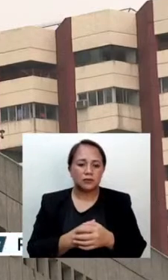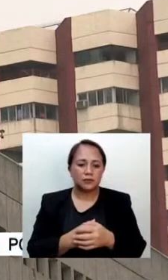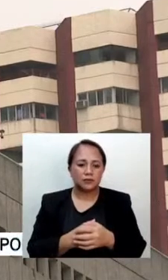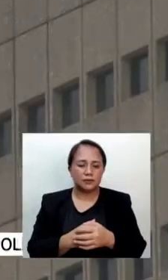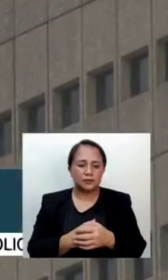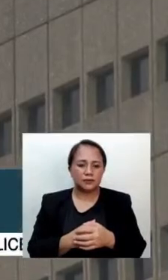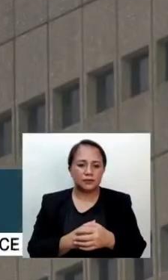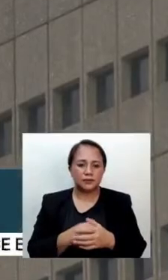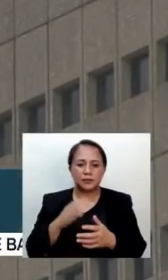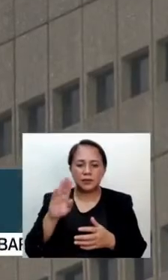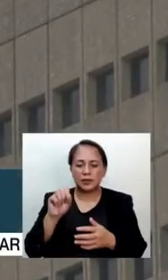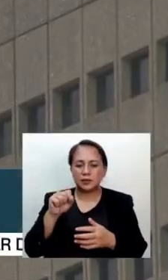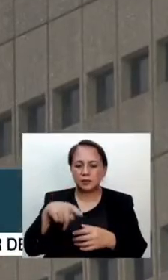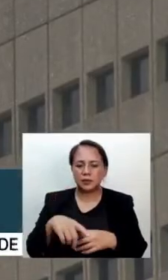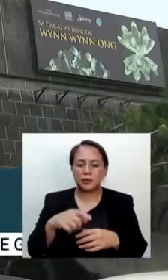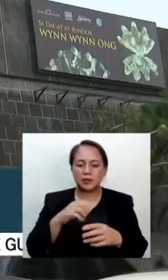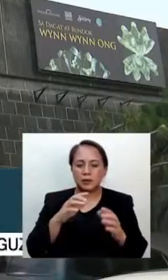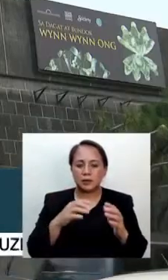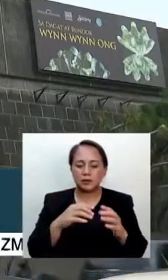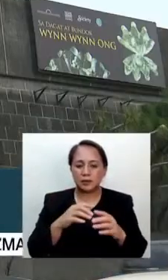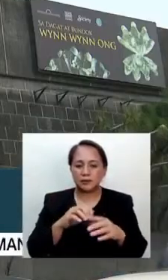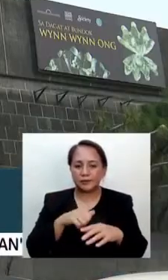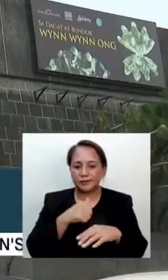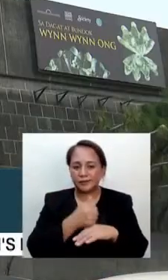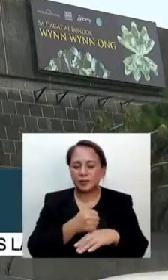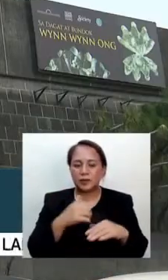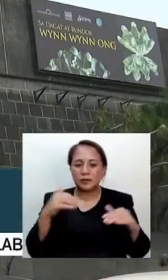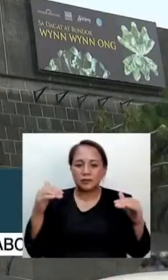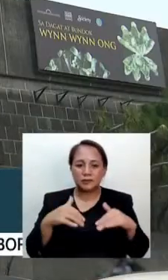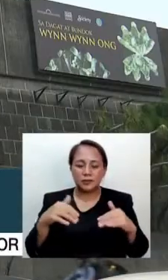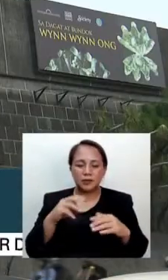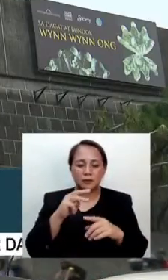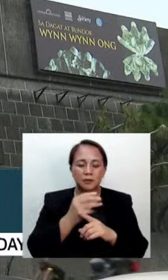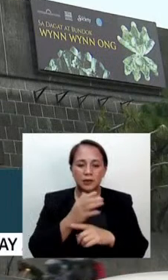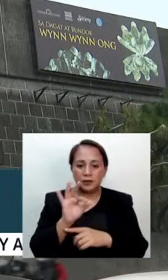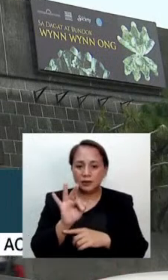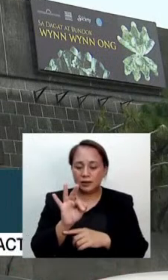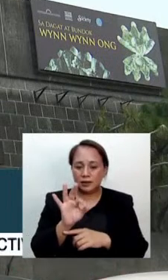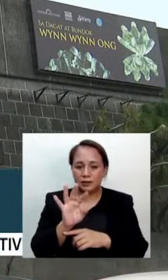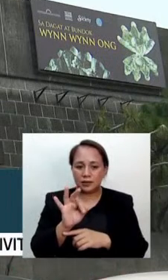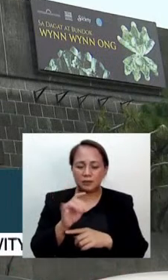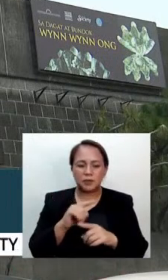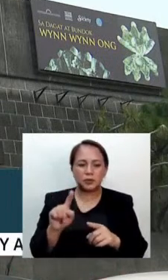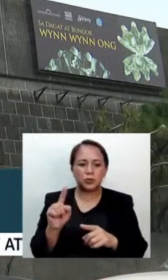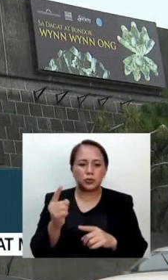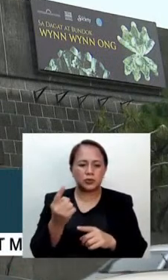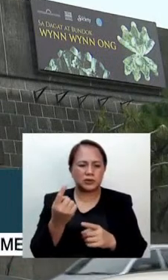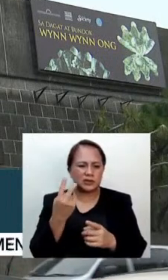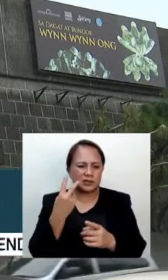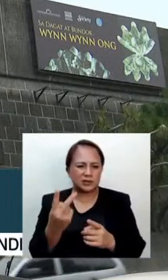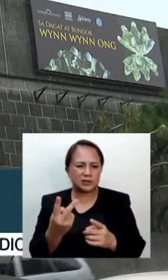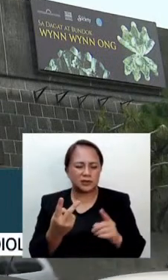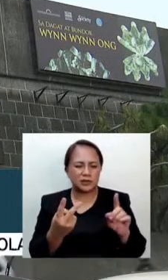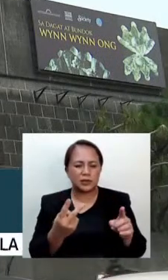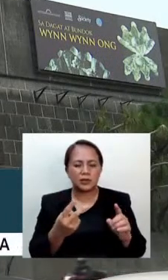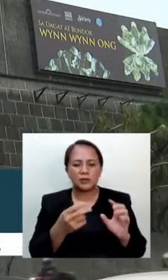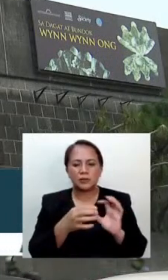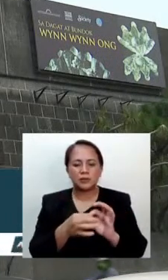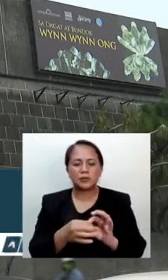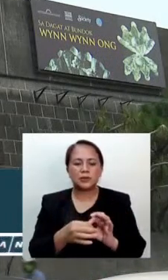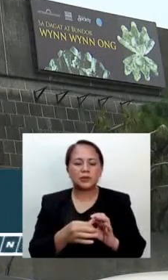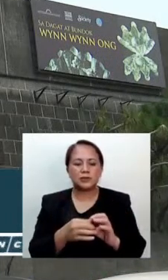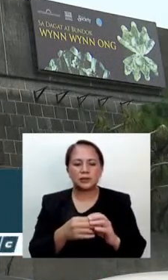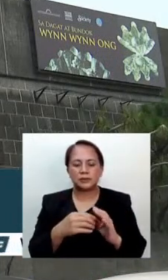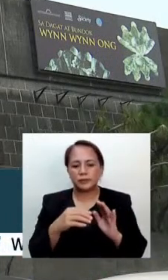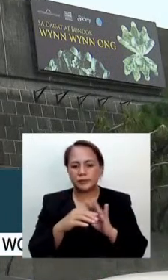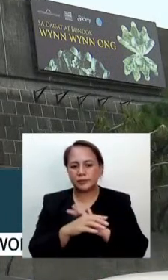The BSP is set to meet for another policy meeting on May 19th, but it is only seen to hike interest rates come June,